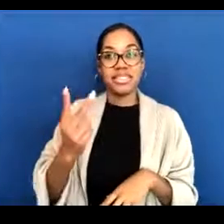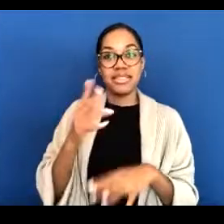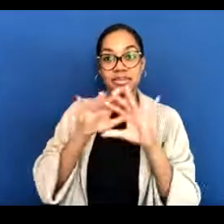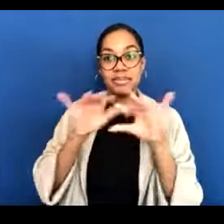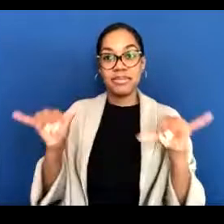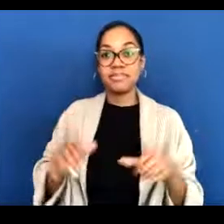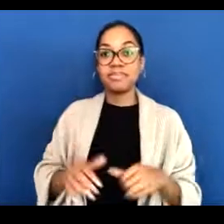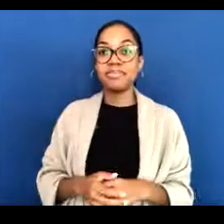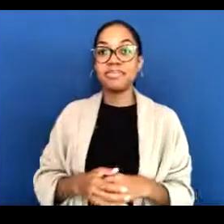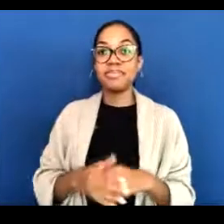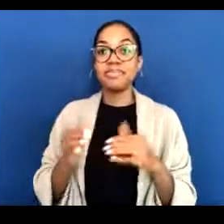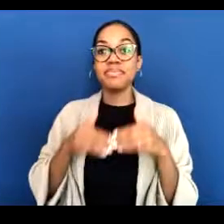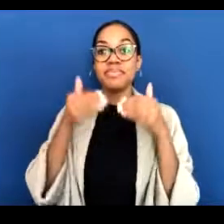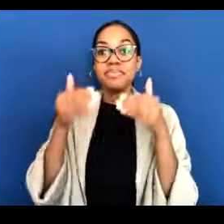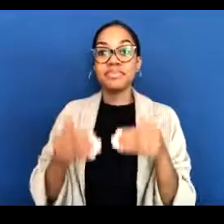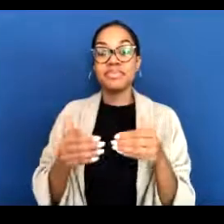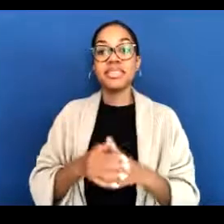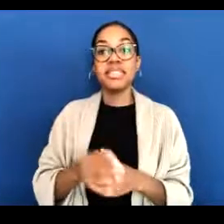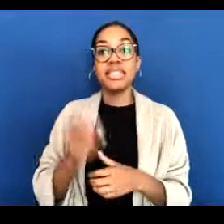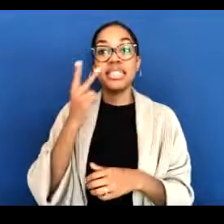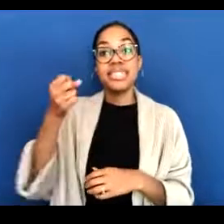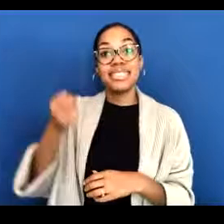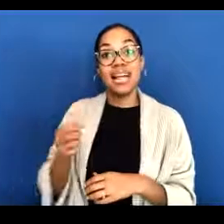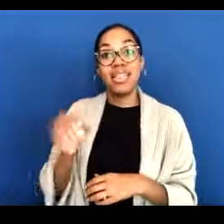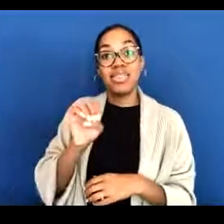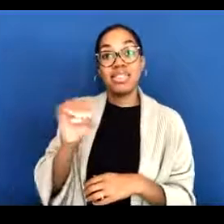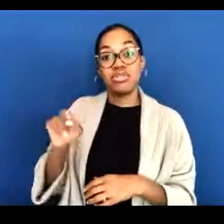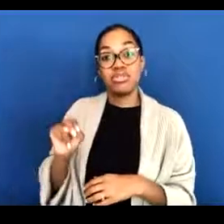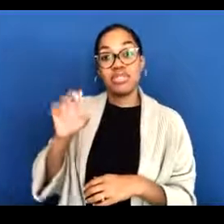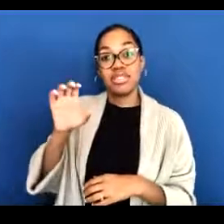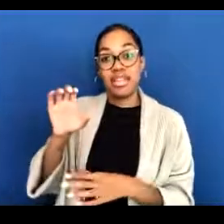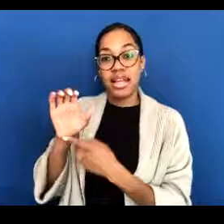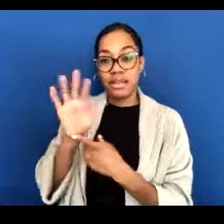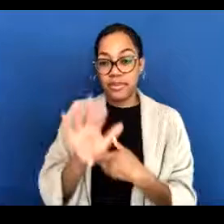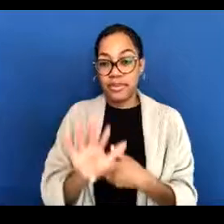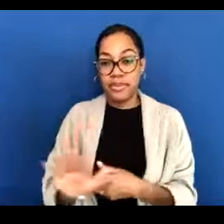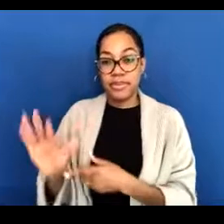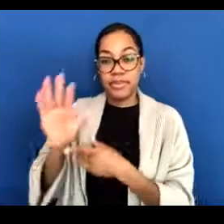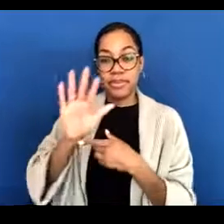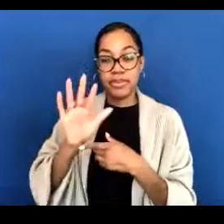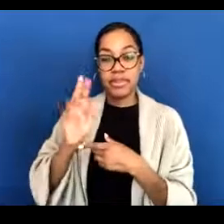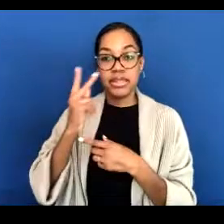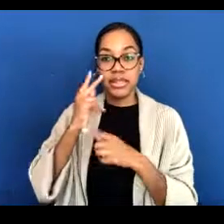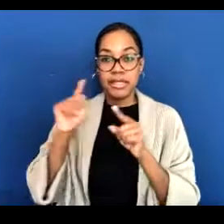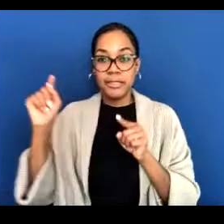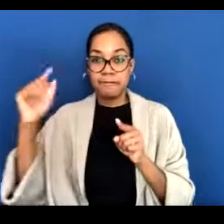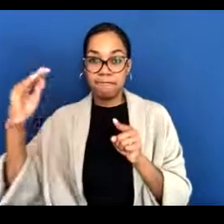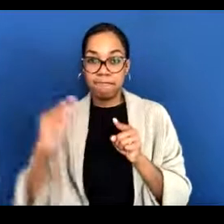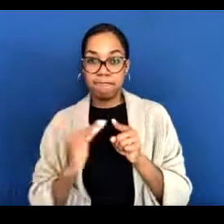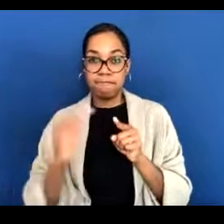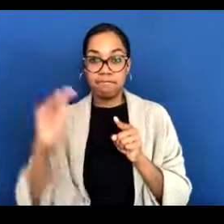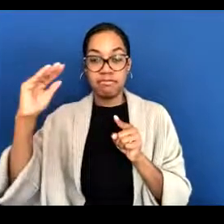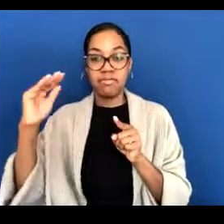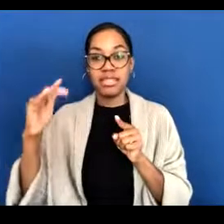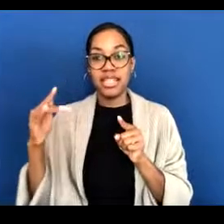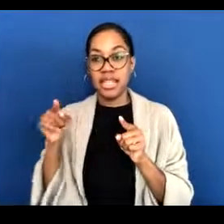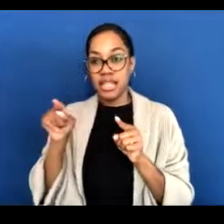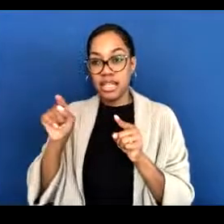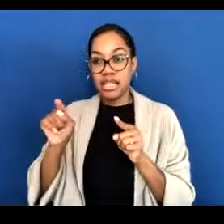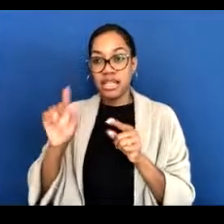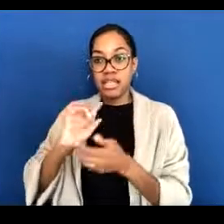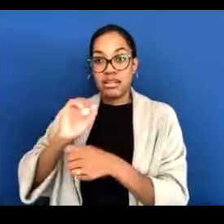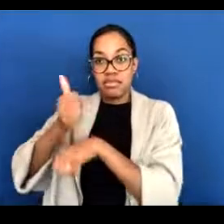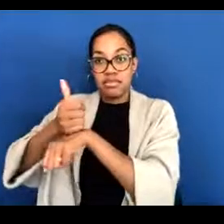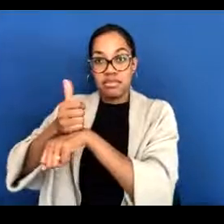that covers southeastern North Carolina and the PD and Grand Strand region of South Carolina, it's located in a town called Charlotte, that's in